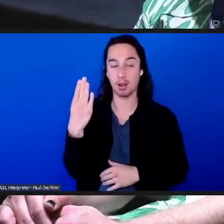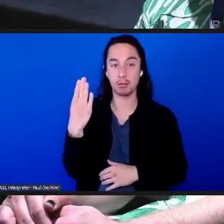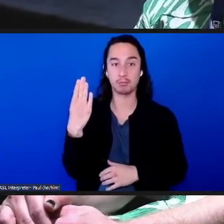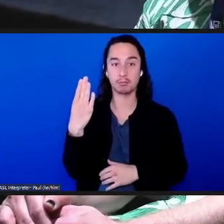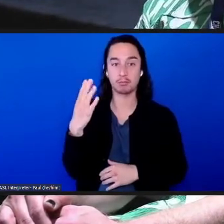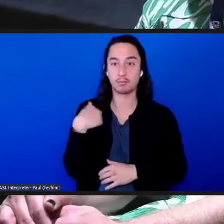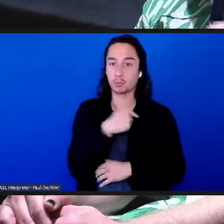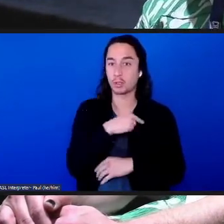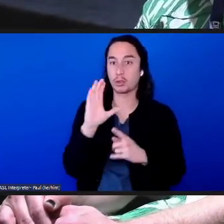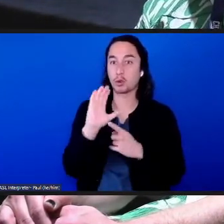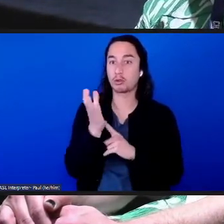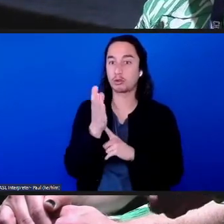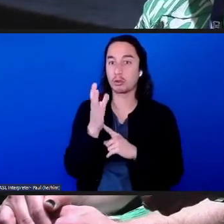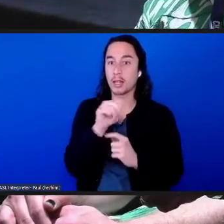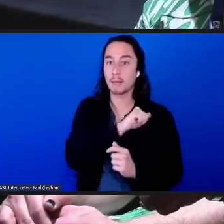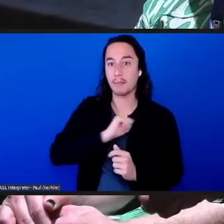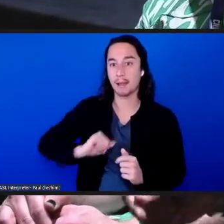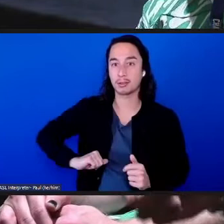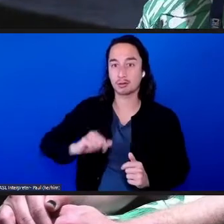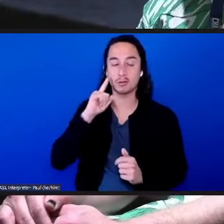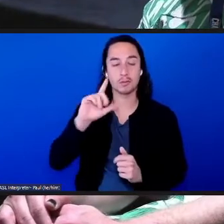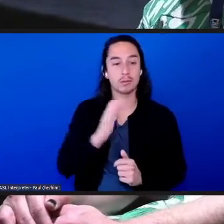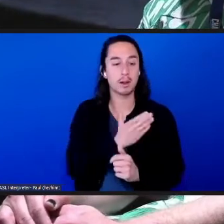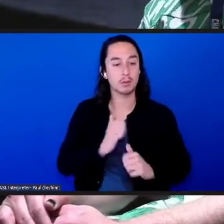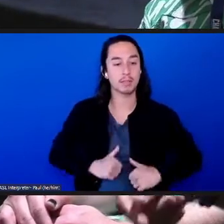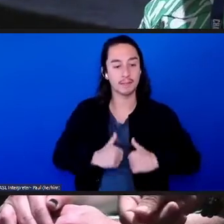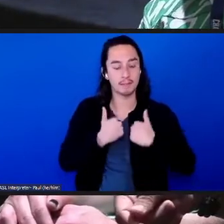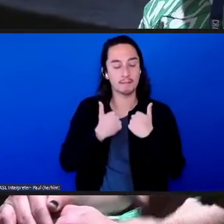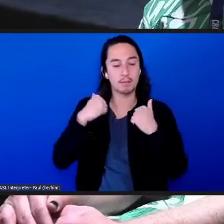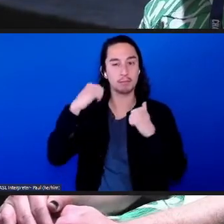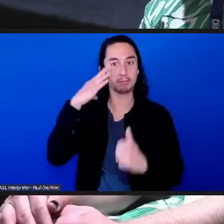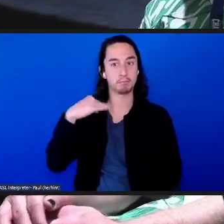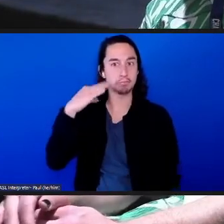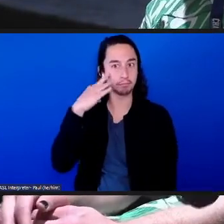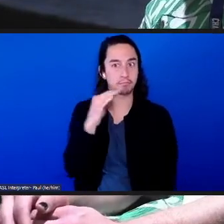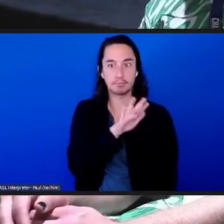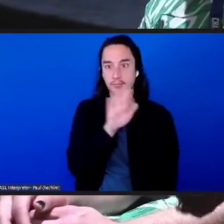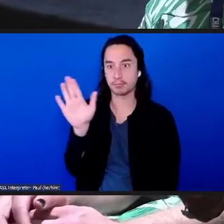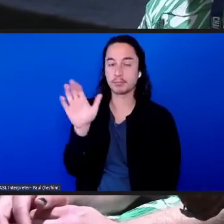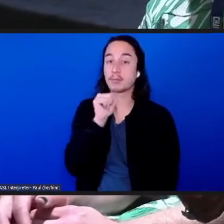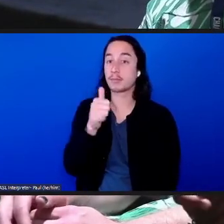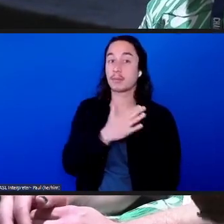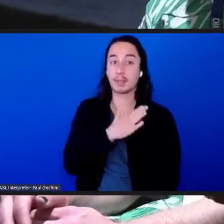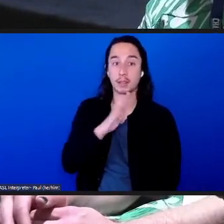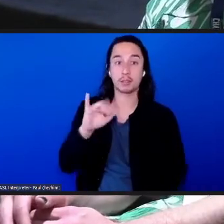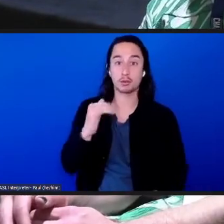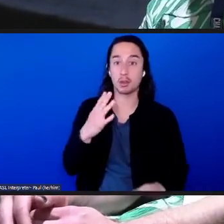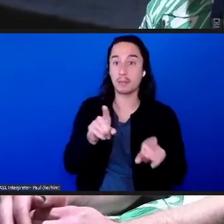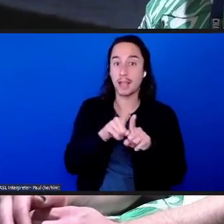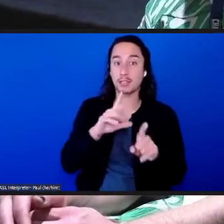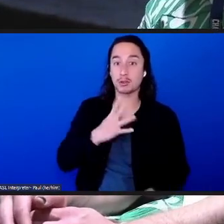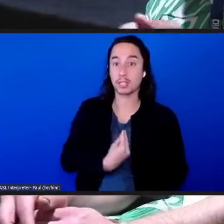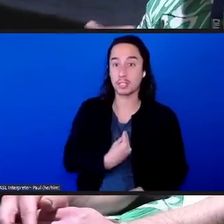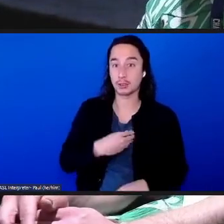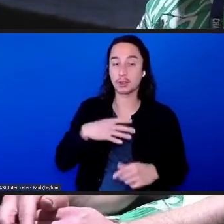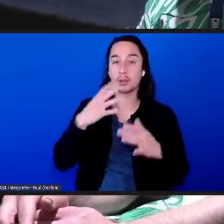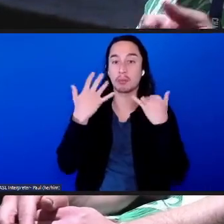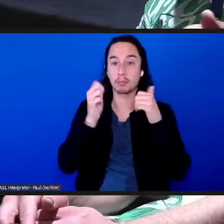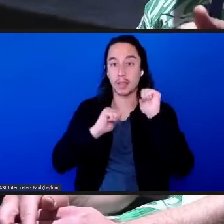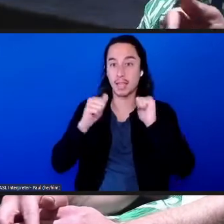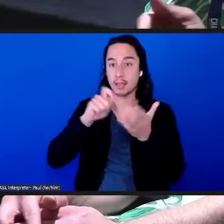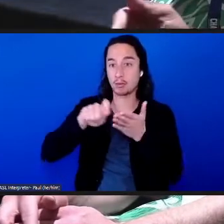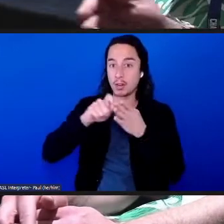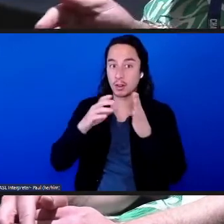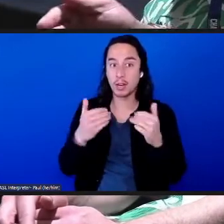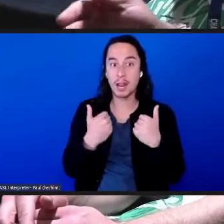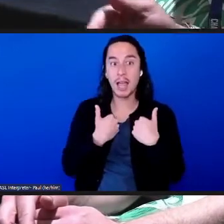cultural ambassadors for our lived experience. It is not my job as the transgender playwright to have a way in character